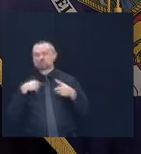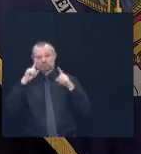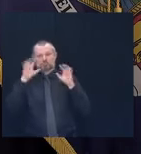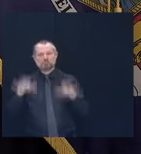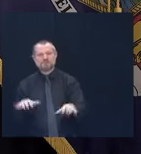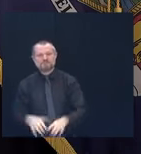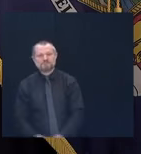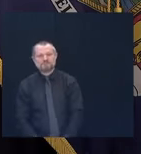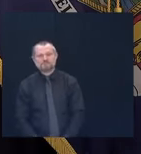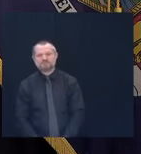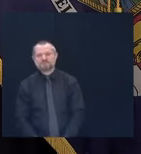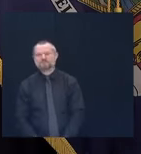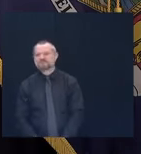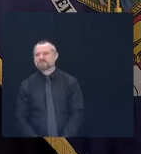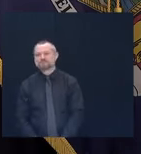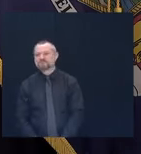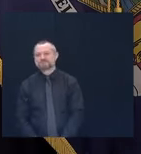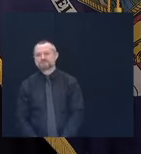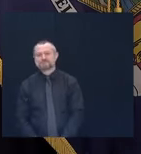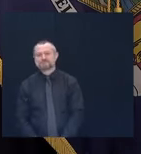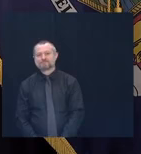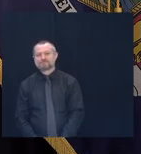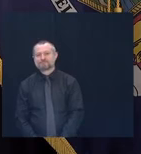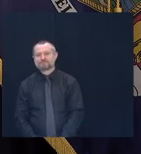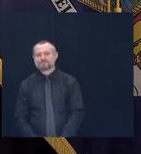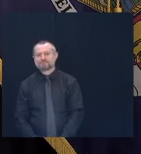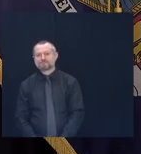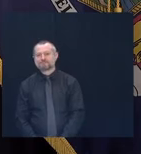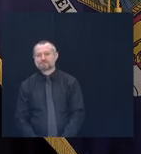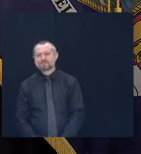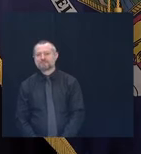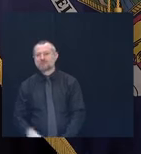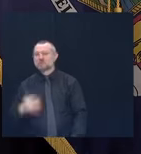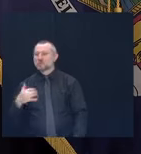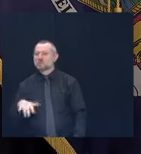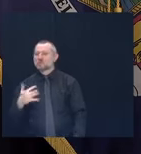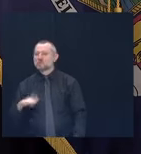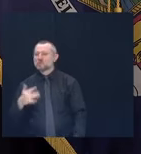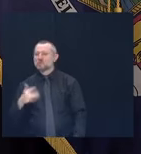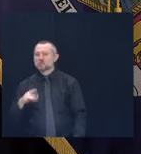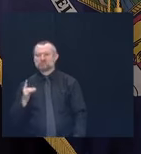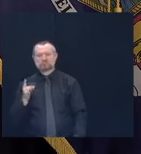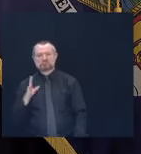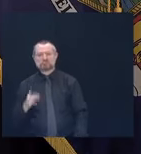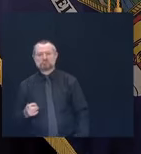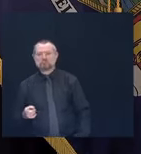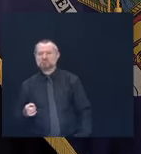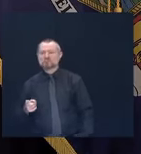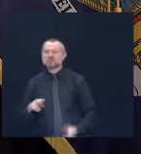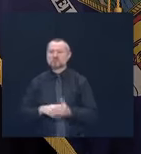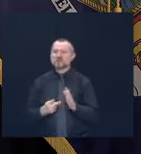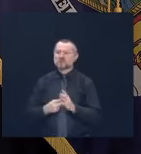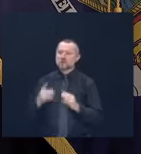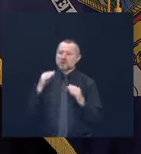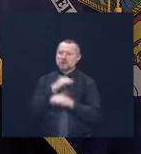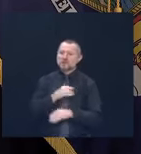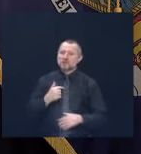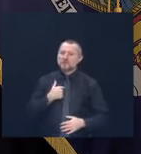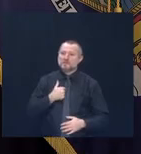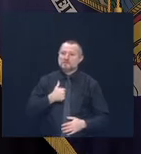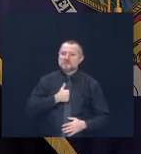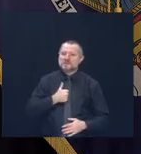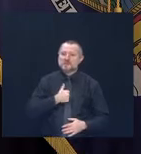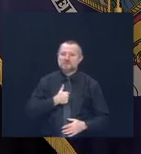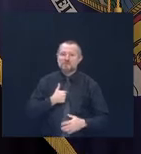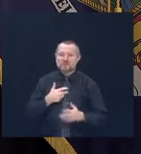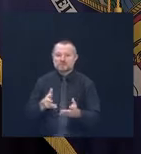and totally, I think, deceitful of the conversations that I had, because I had personal conversations with members